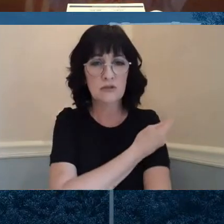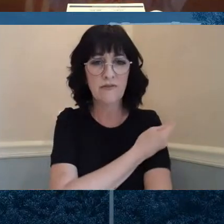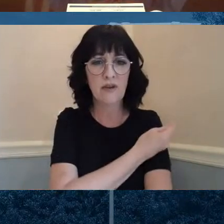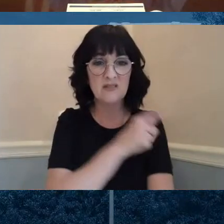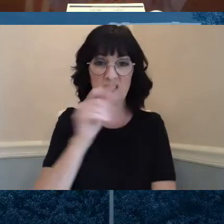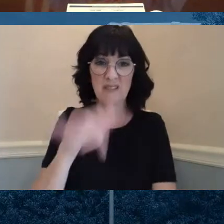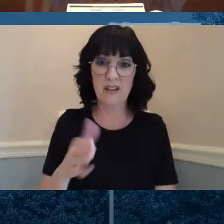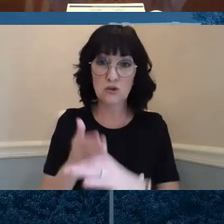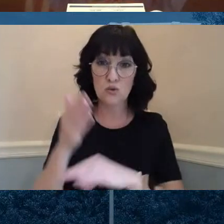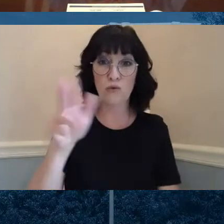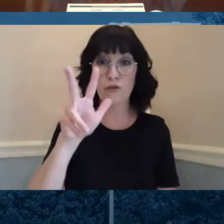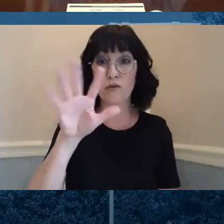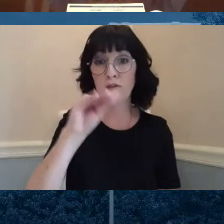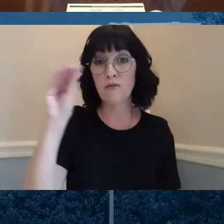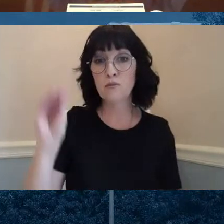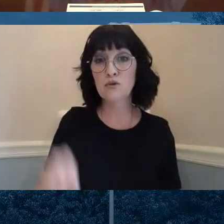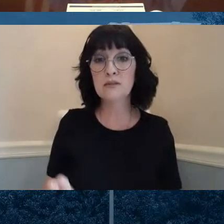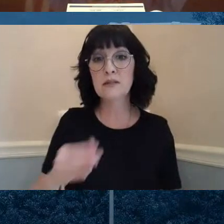eligible population.